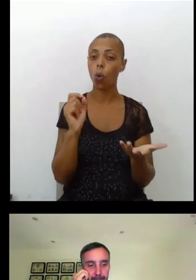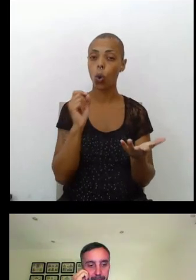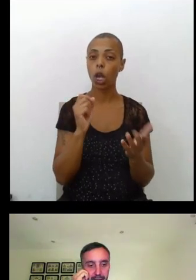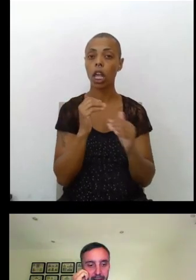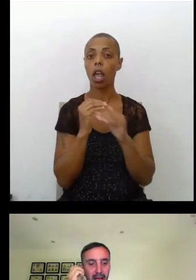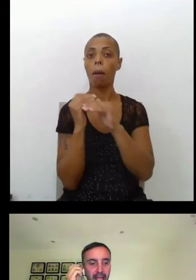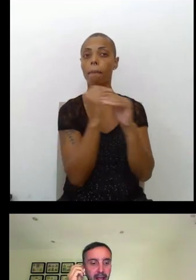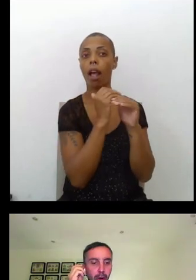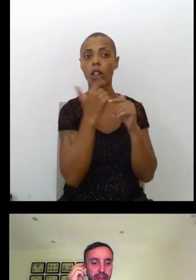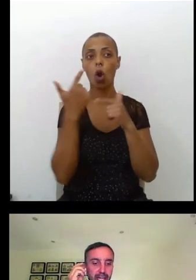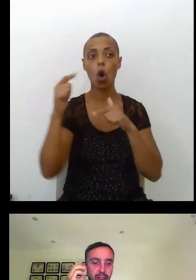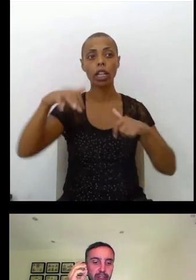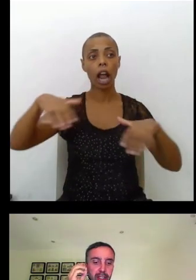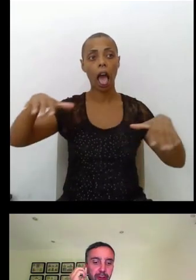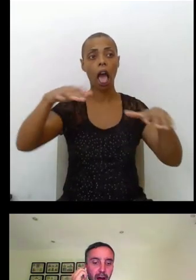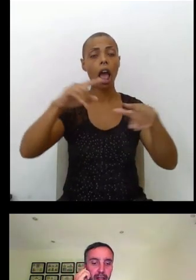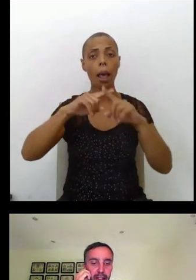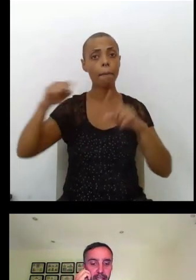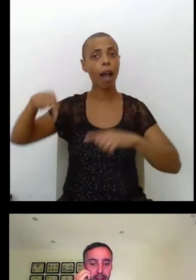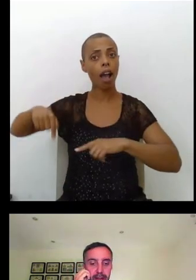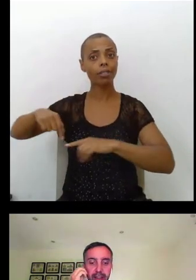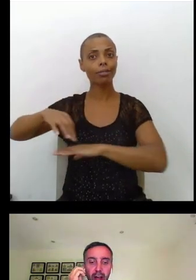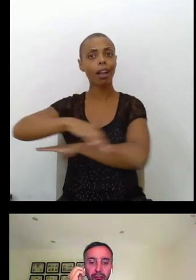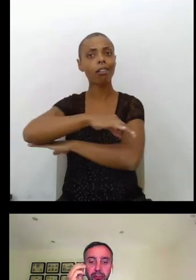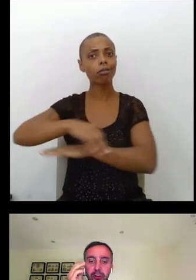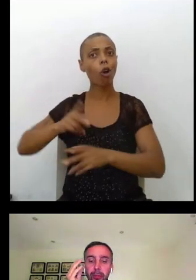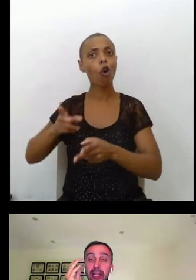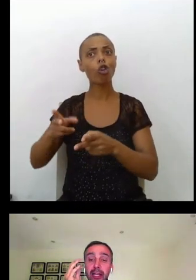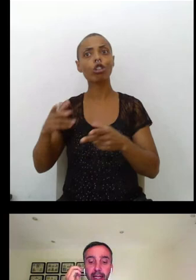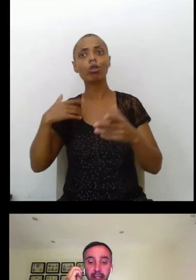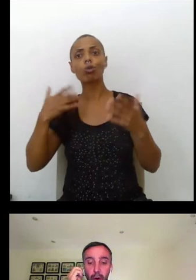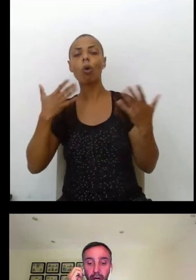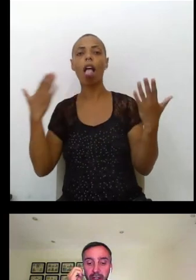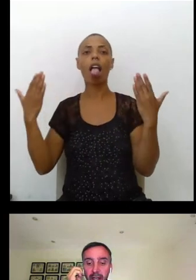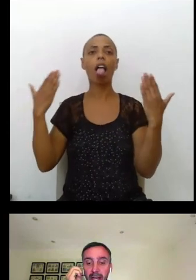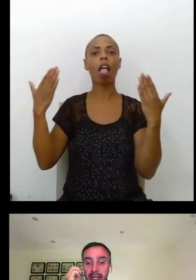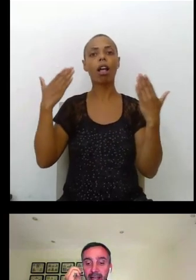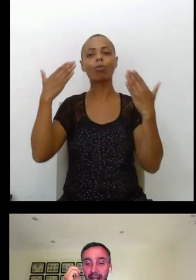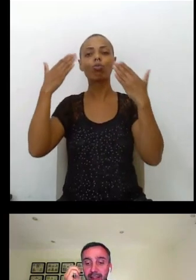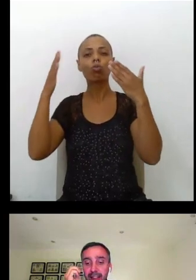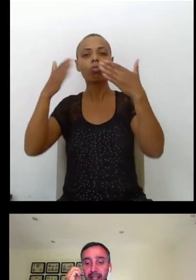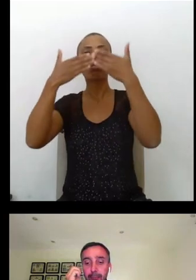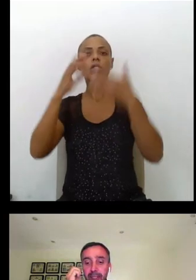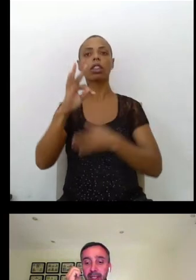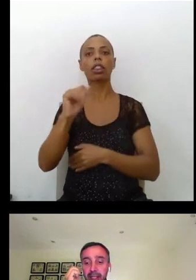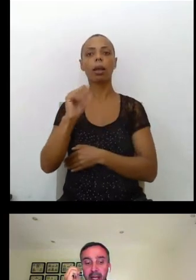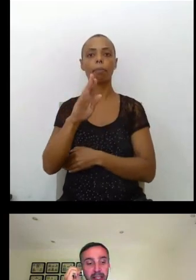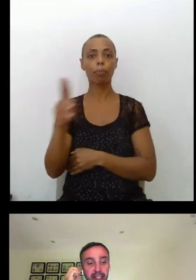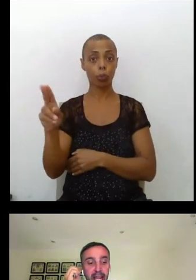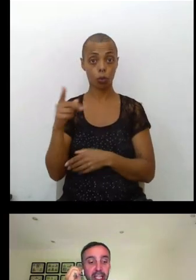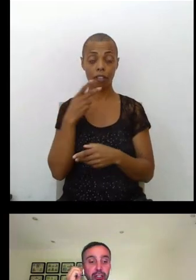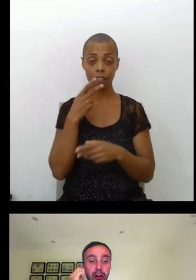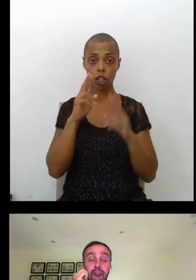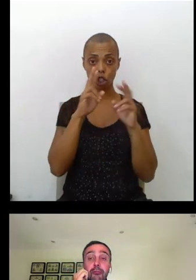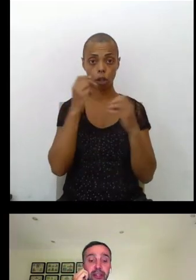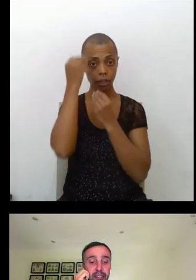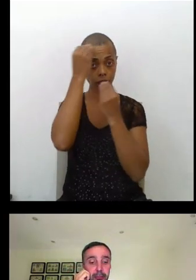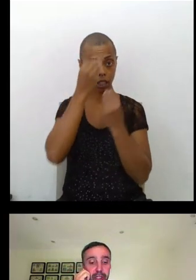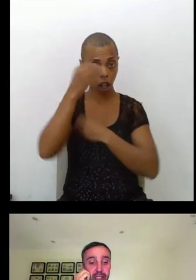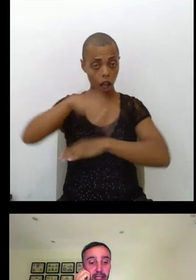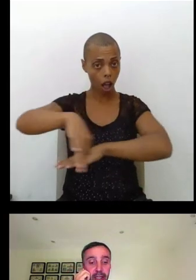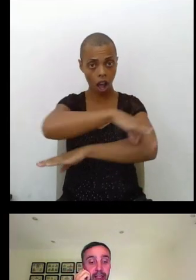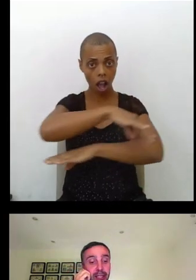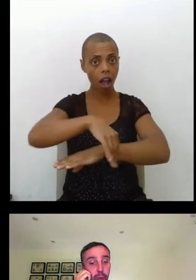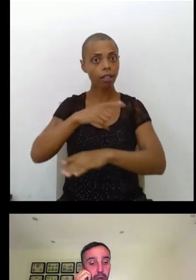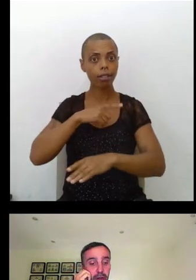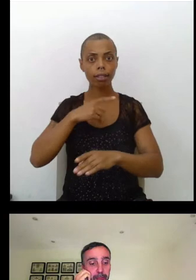history the homosexuality of Architects is often completely ignored thus accepting the danger of